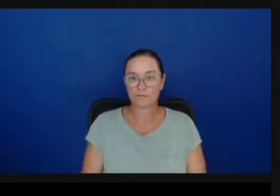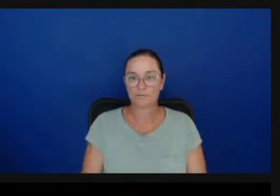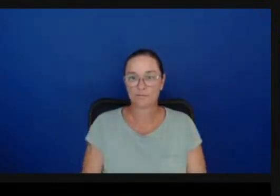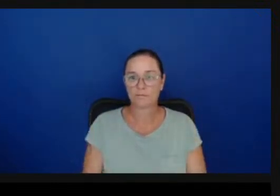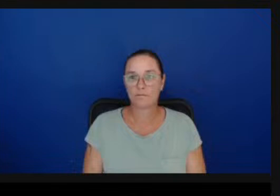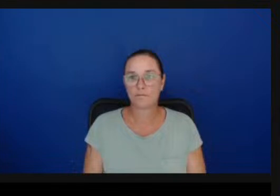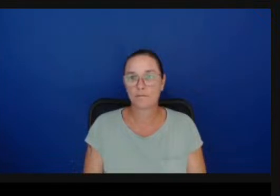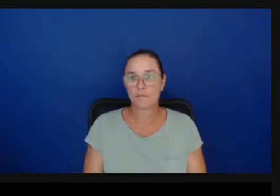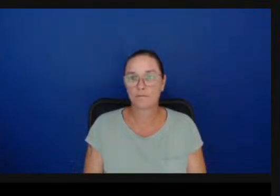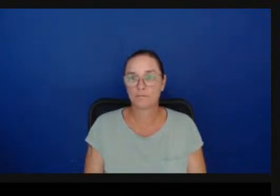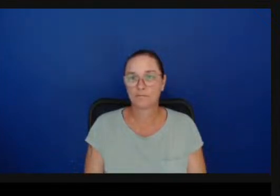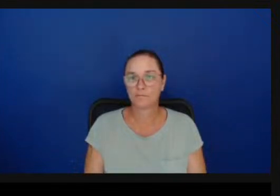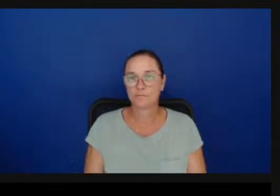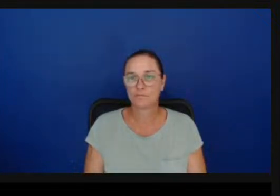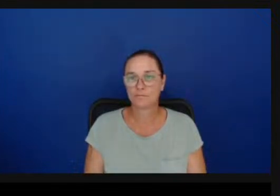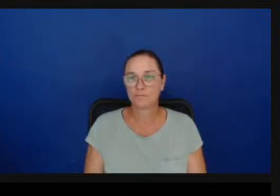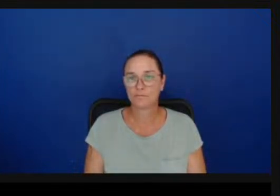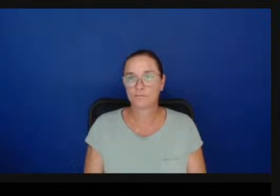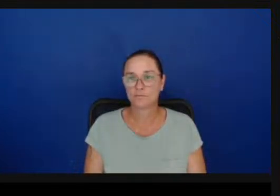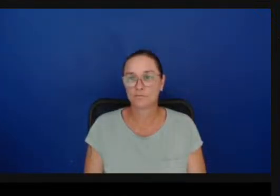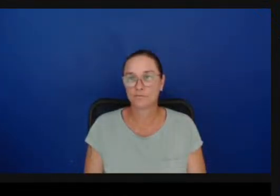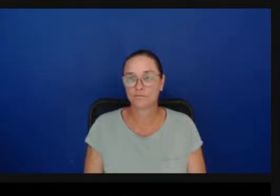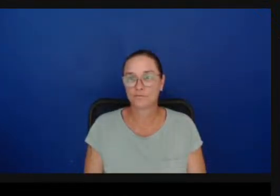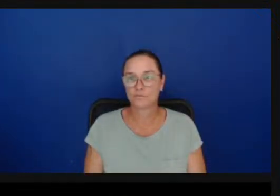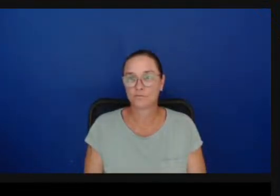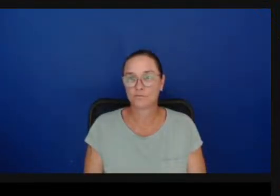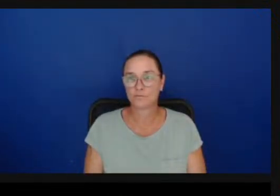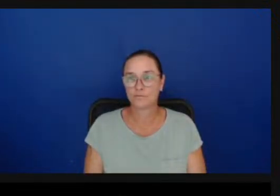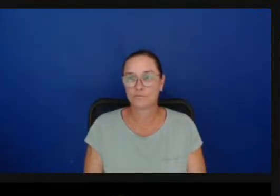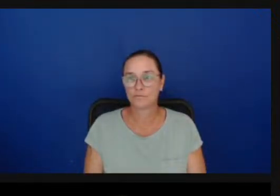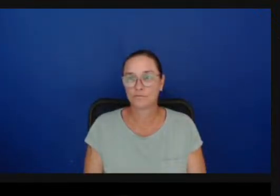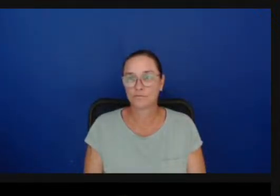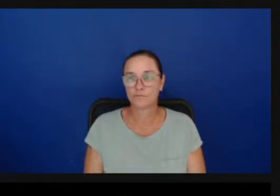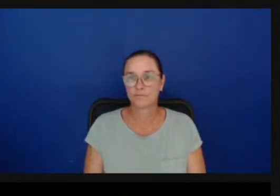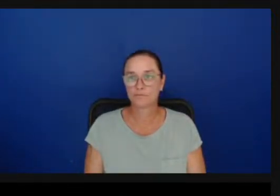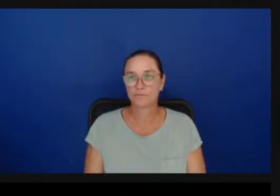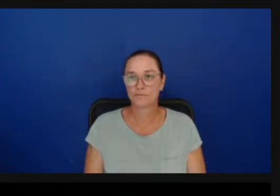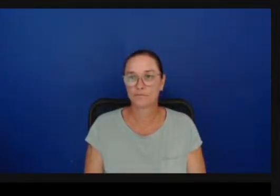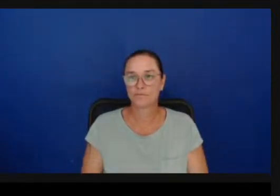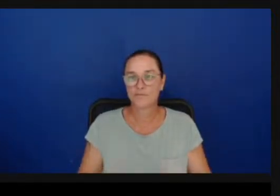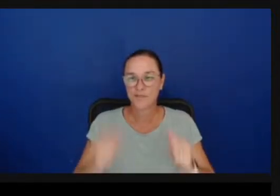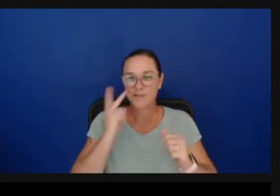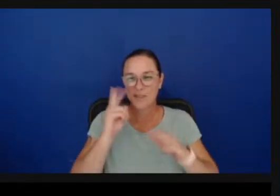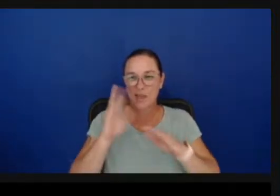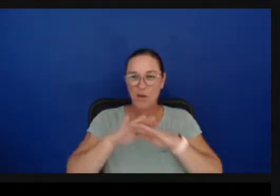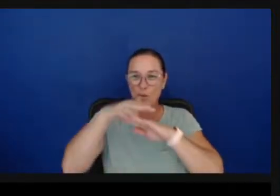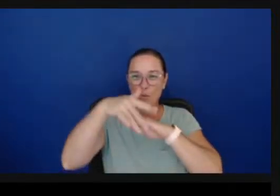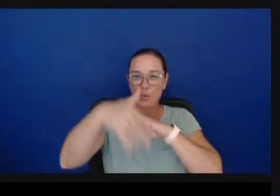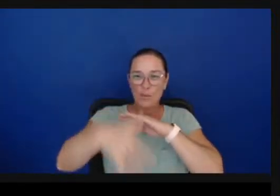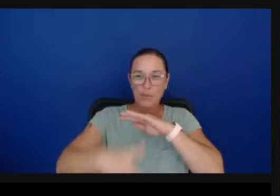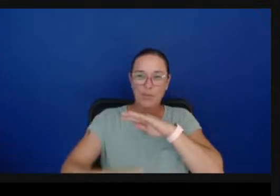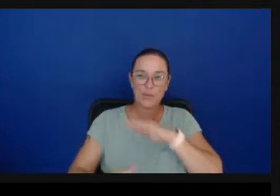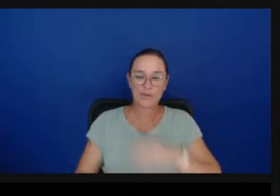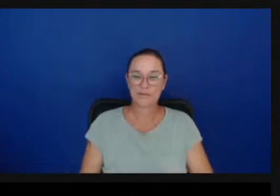to here so you could get a little better view of that. Lava falls coming over.